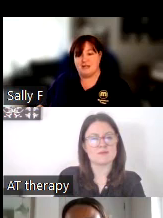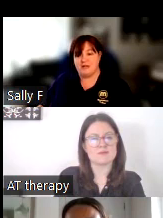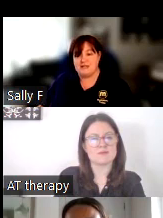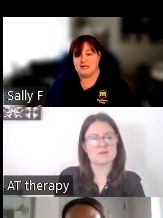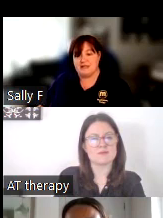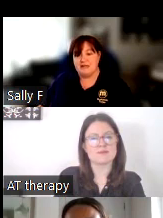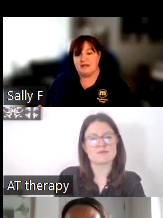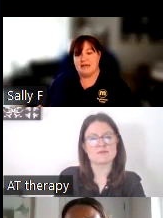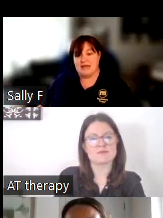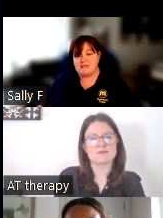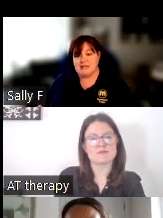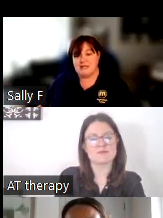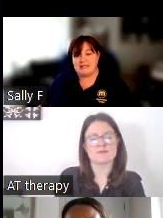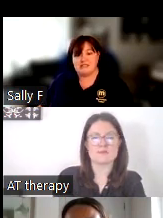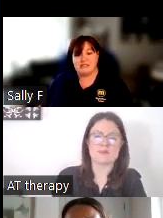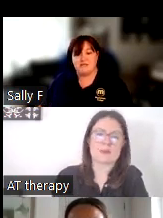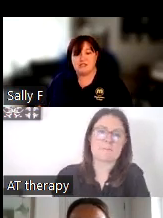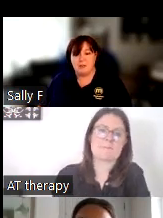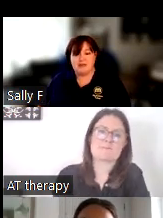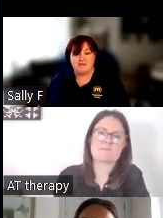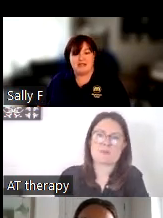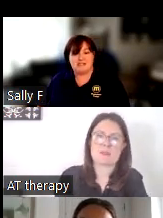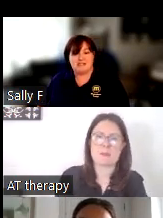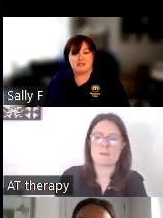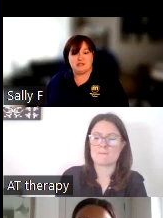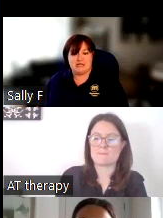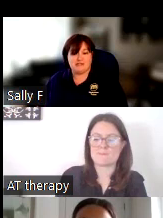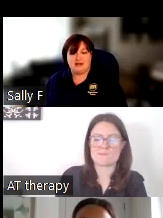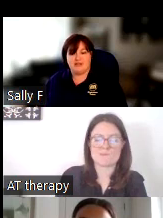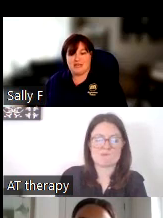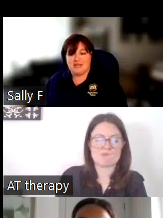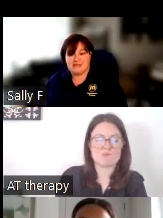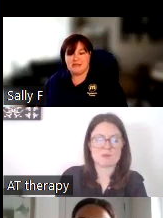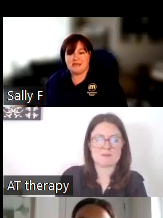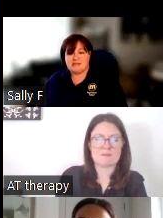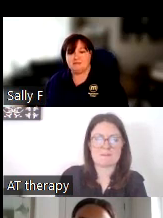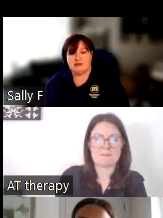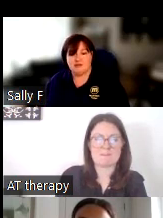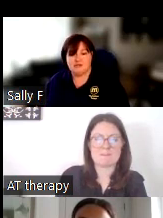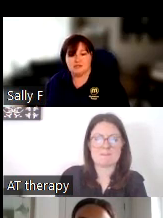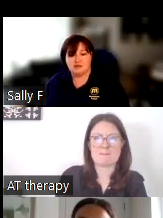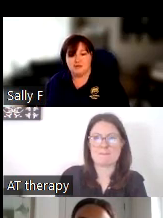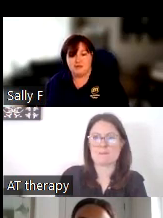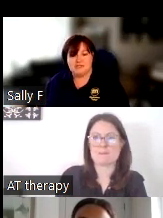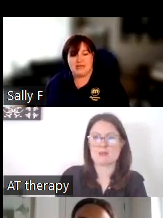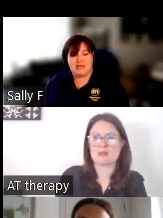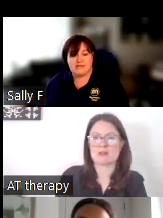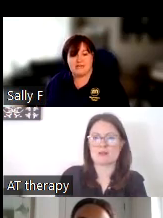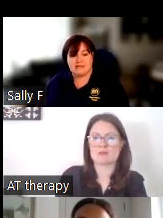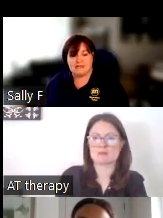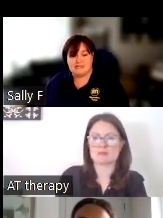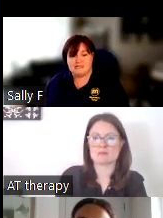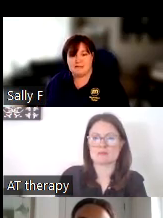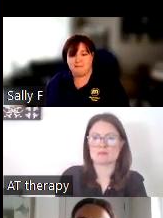resources, including games linking to different topics, events, and special days throughout the years. Some songs, stories, games,